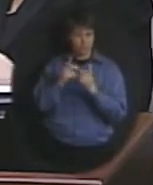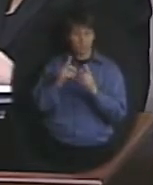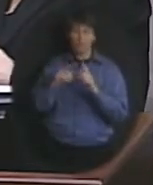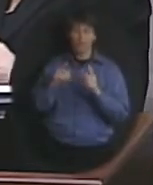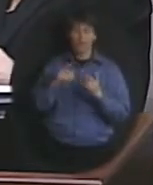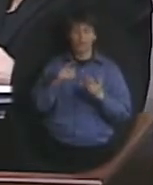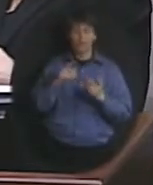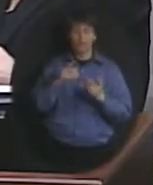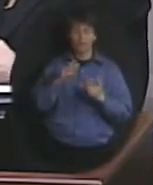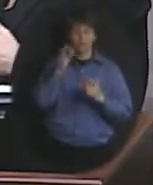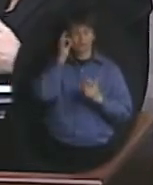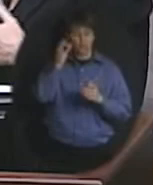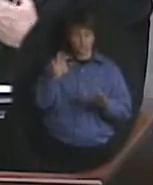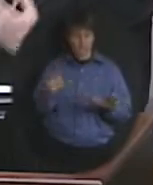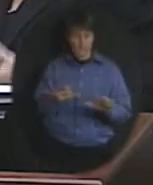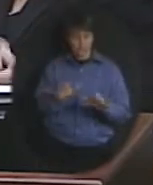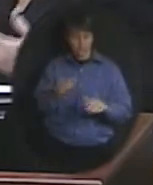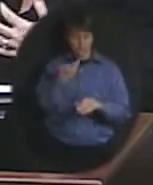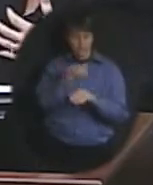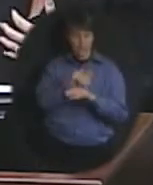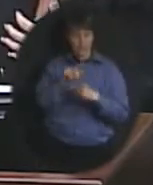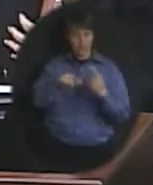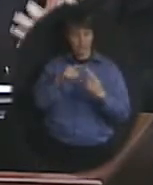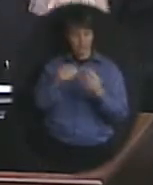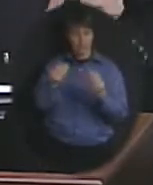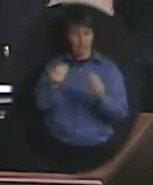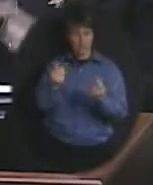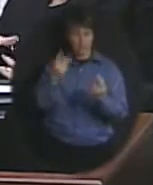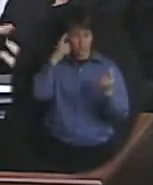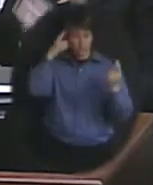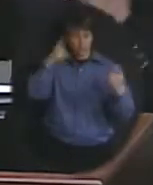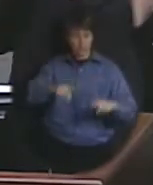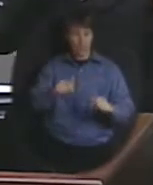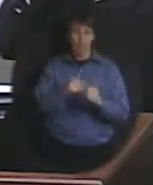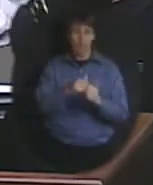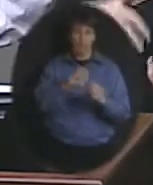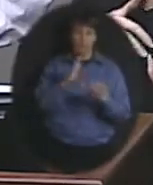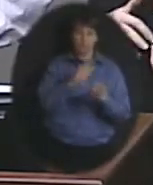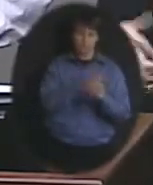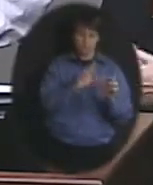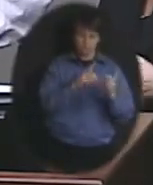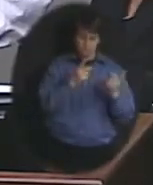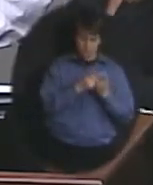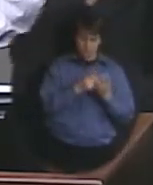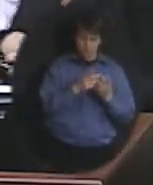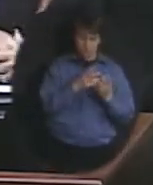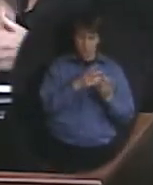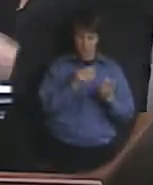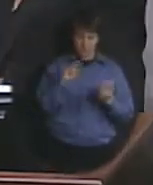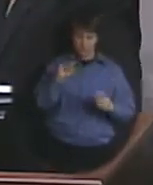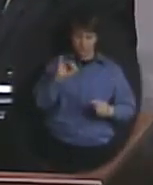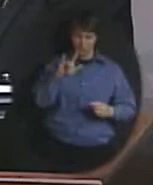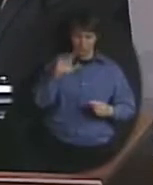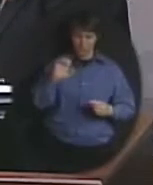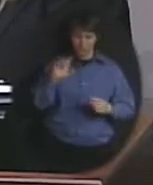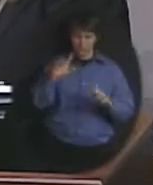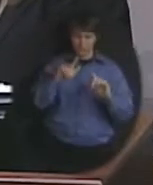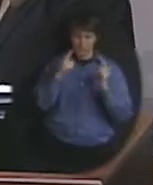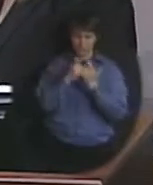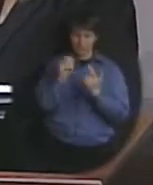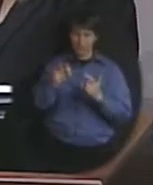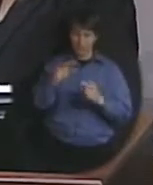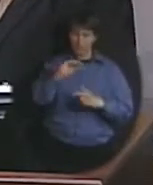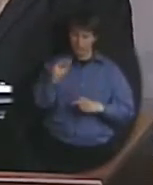future action tonight is about a property agreement between the school district and the Miracle League of Olathe. But to give you a little bit